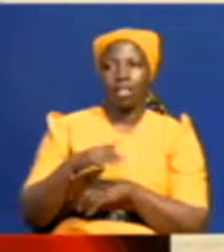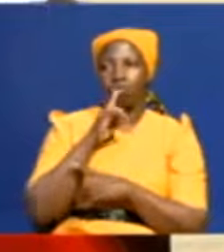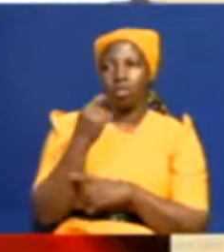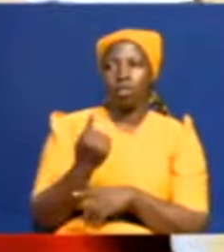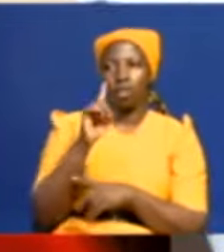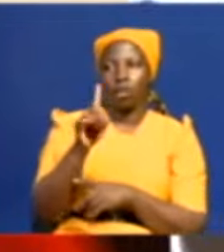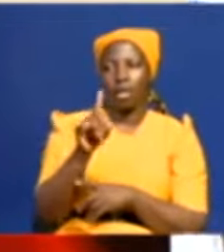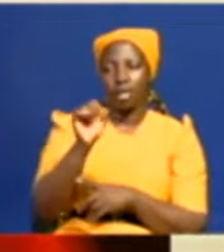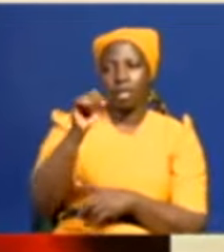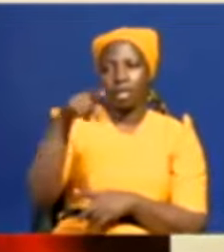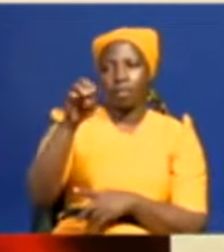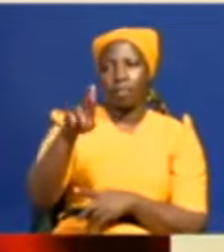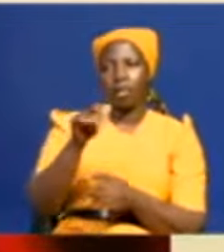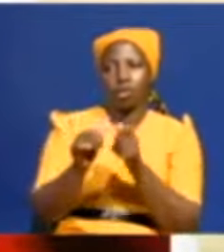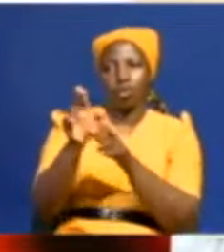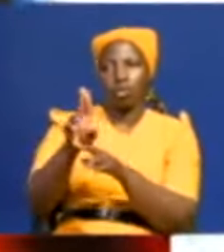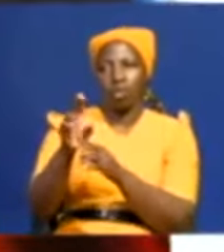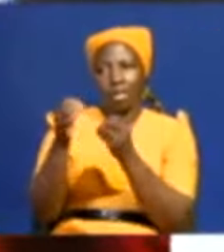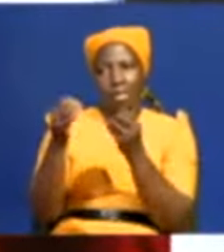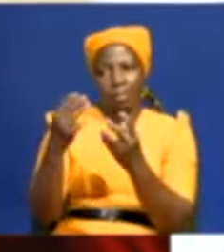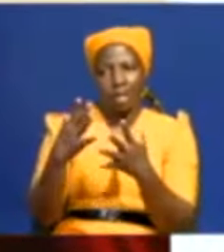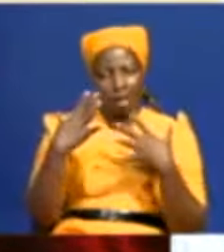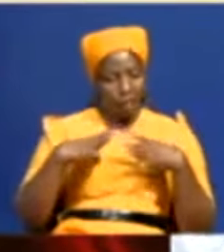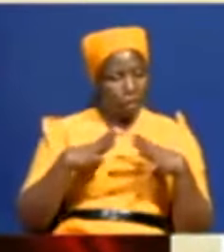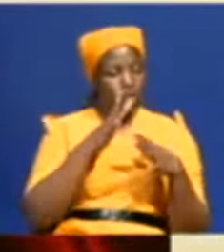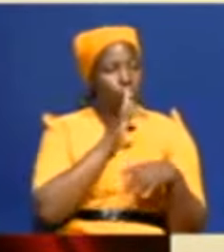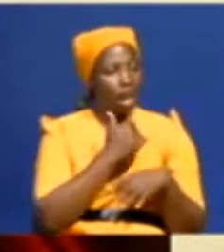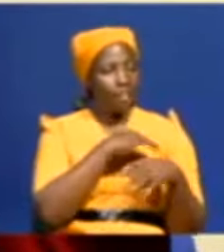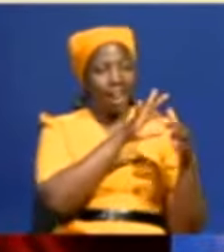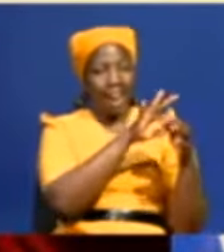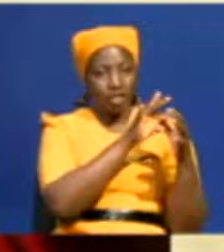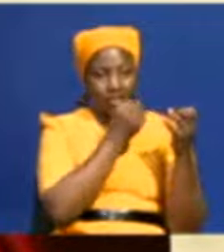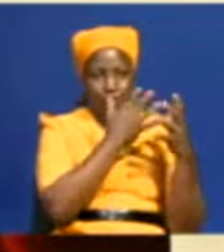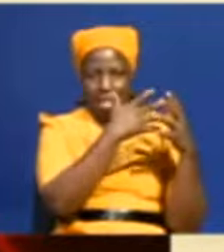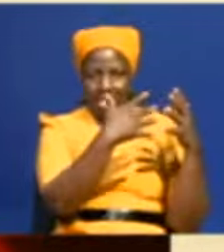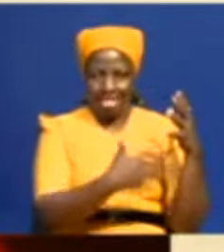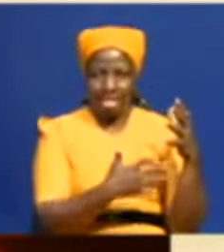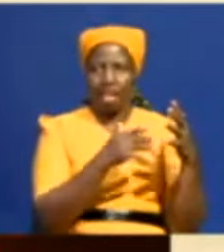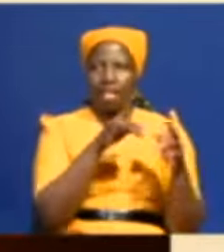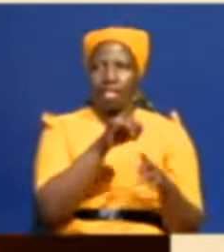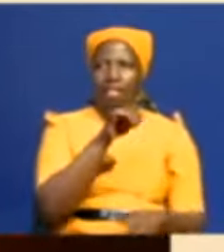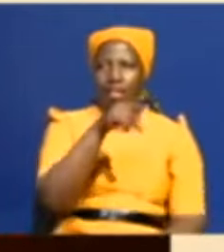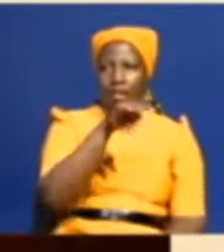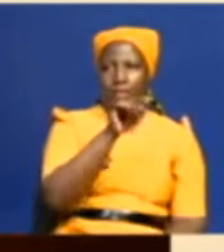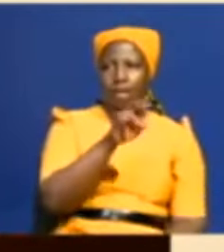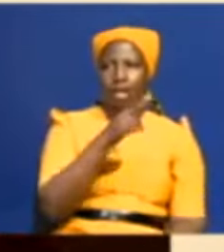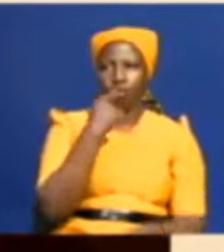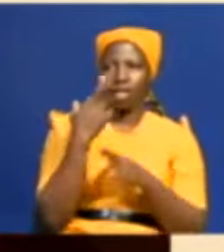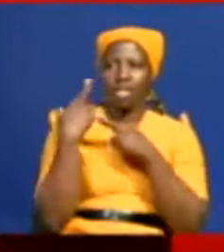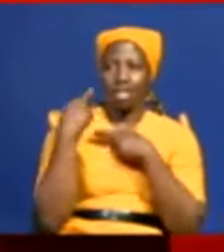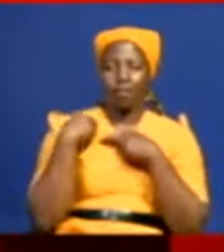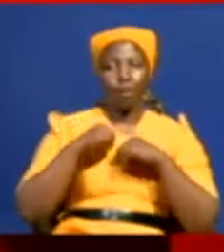by everybody. Very rich in cultural content. Well, Doreen, that is Mr. Peter Obura, actually the person in charge with putting together